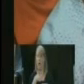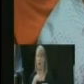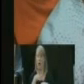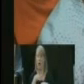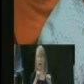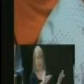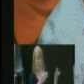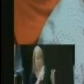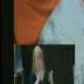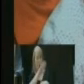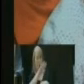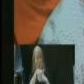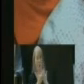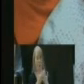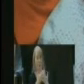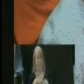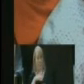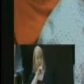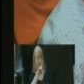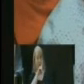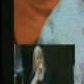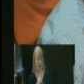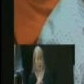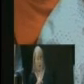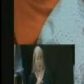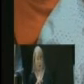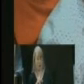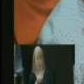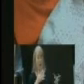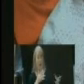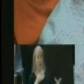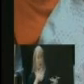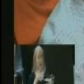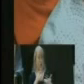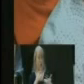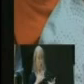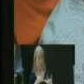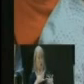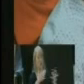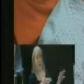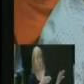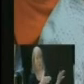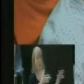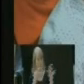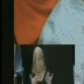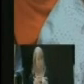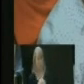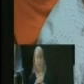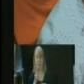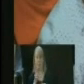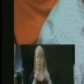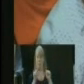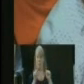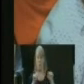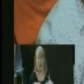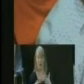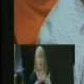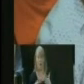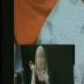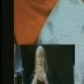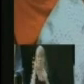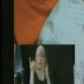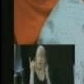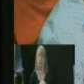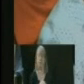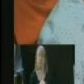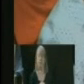my questions and all of my concerns, and I had people there who could address that immediately. I mean, there were many times